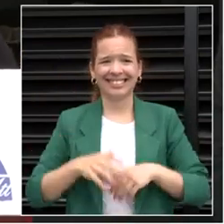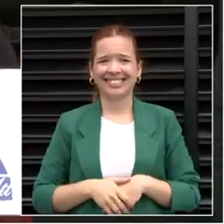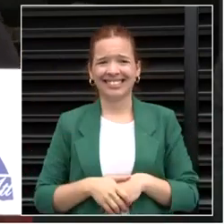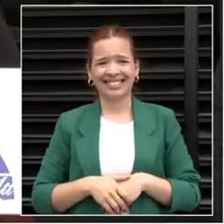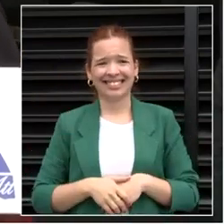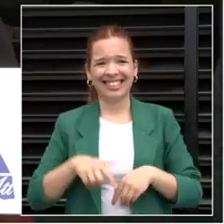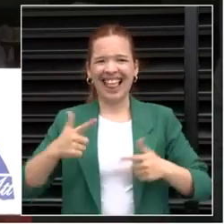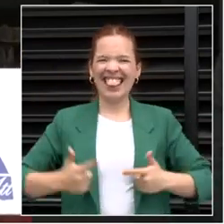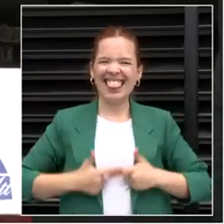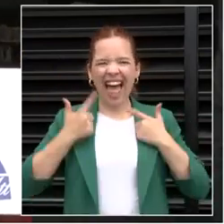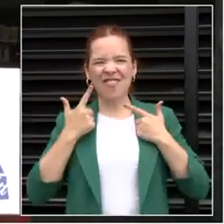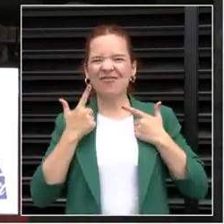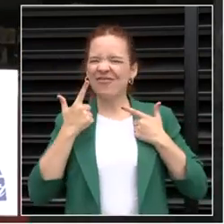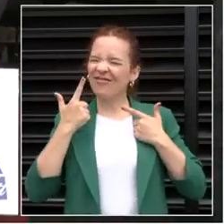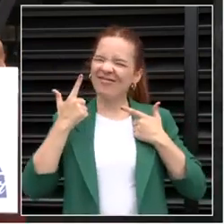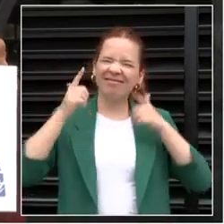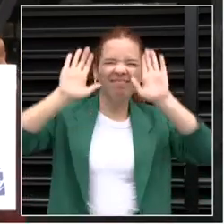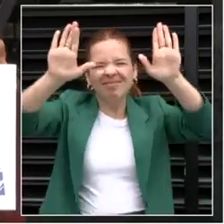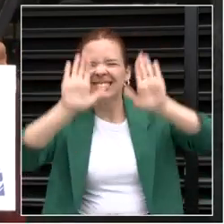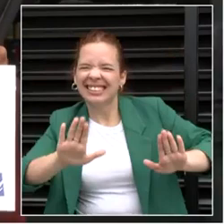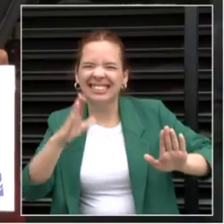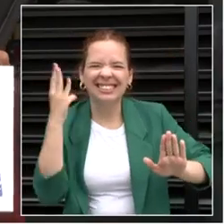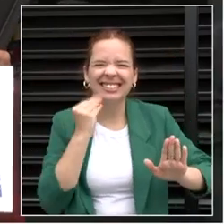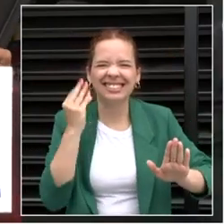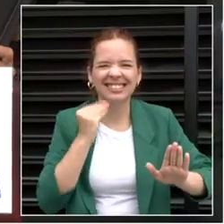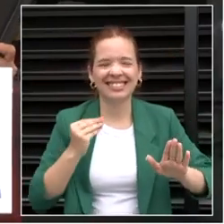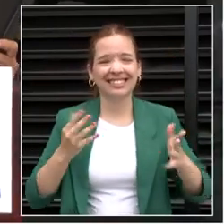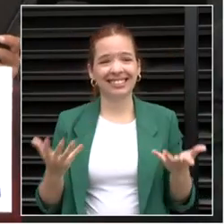happy today to proclaim